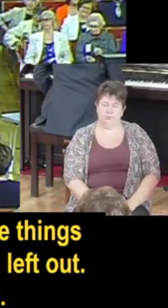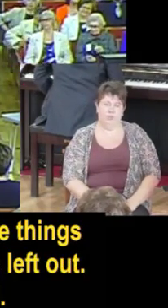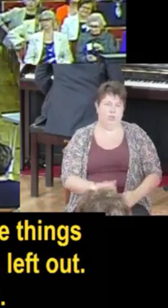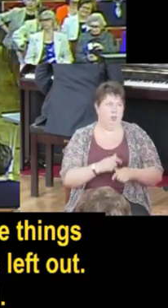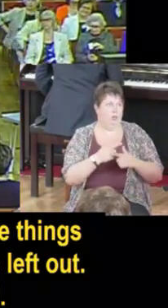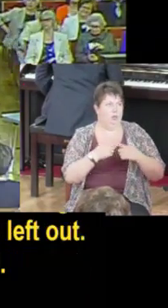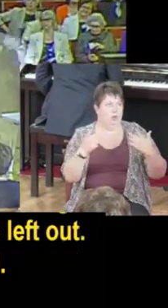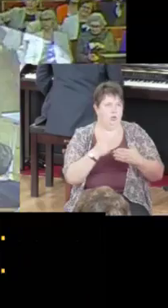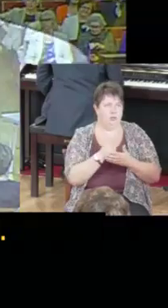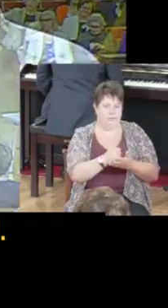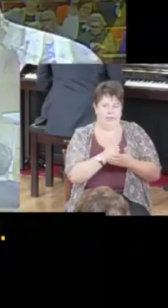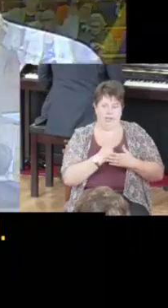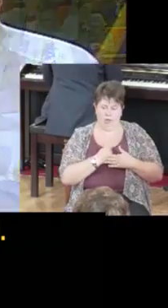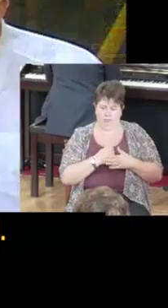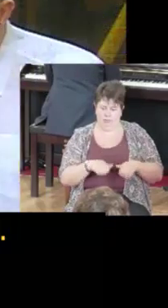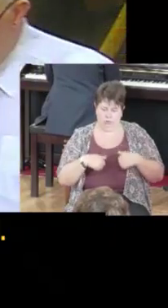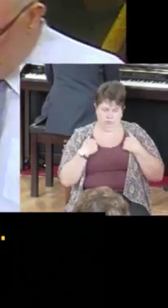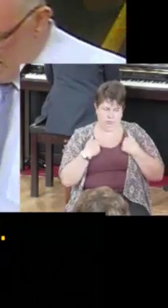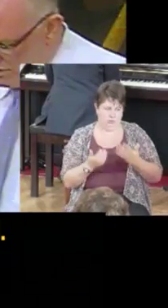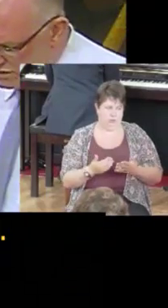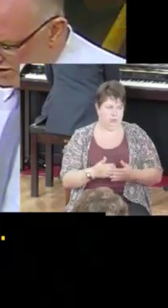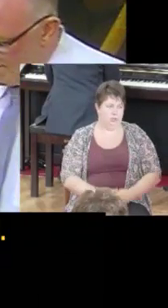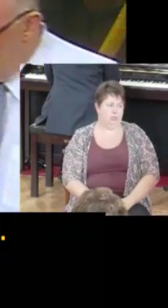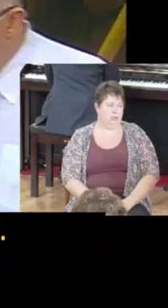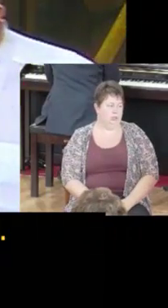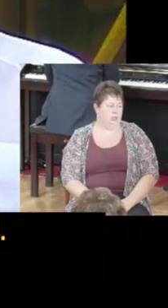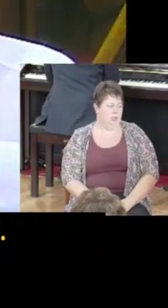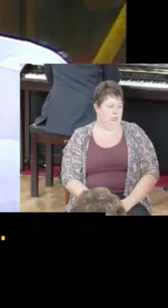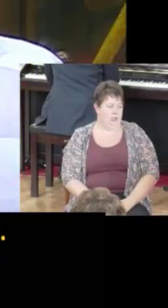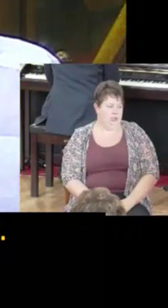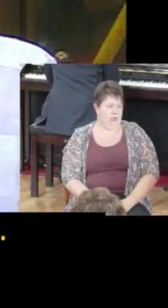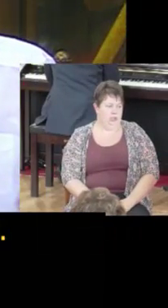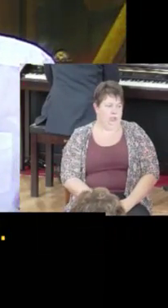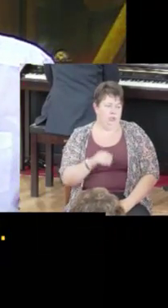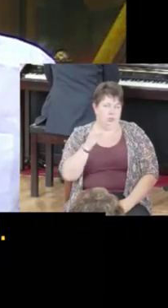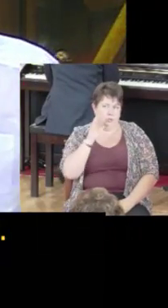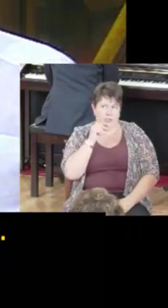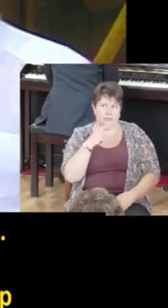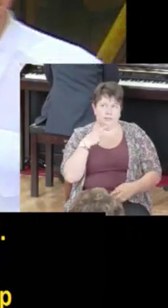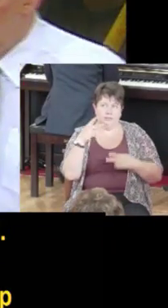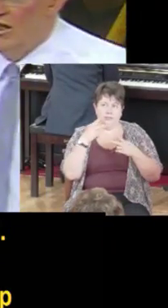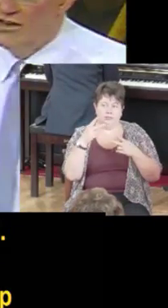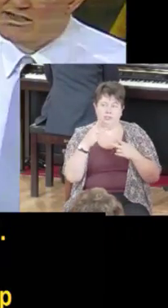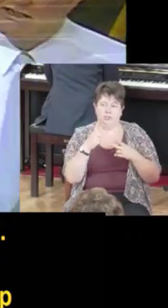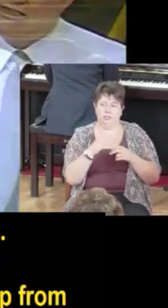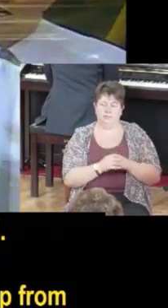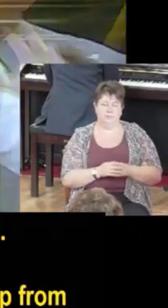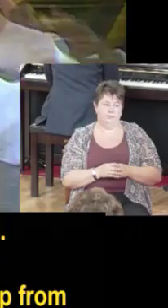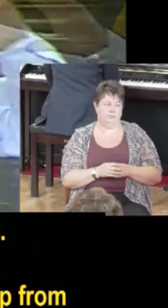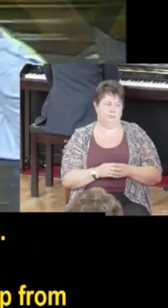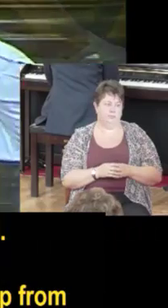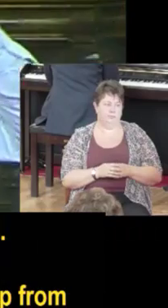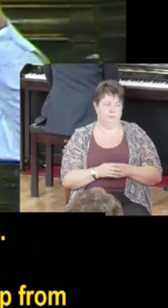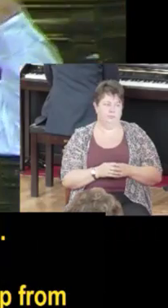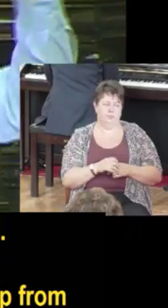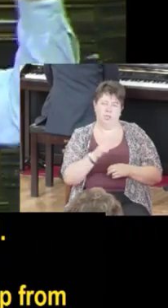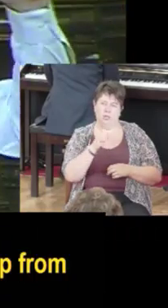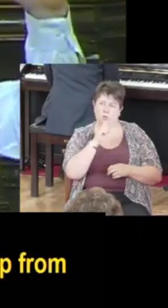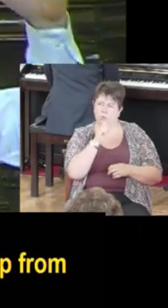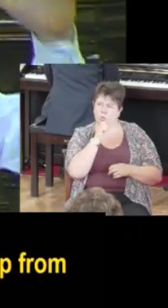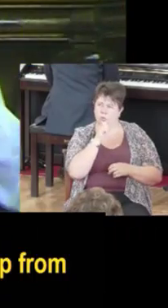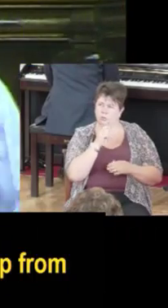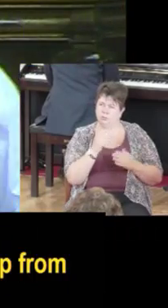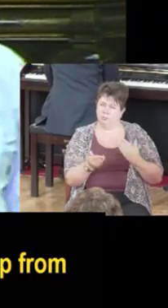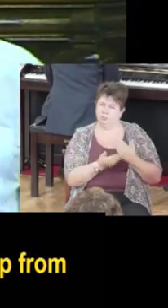that help this morning. Thank you so much. We're going to finish our service by singing a song that says who's the most